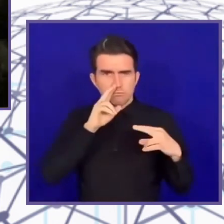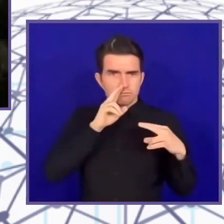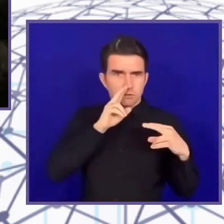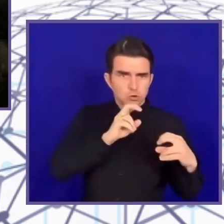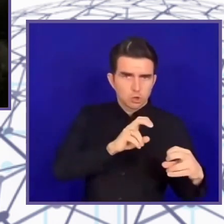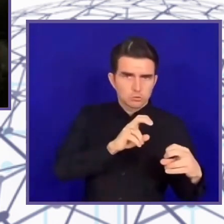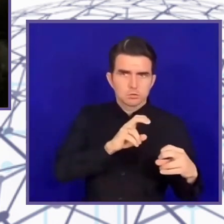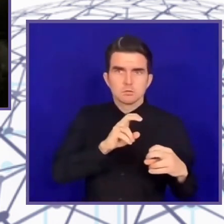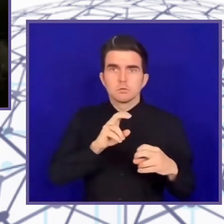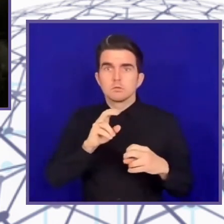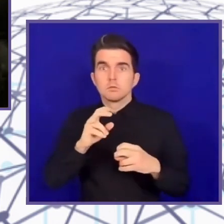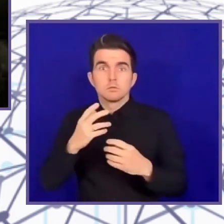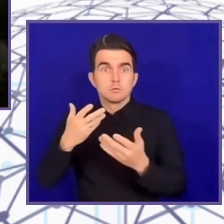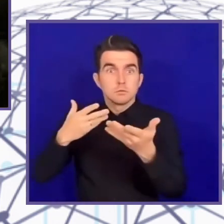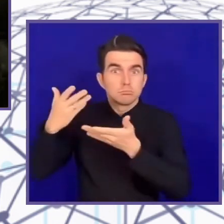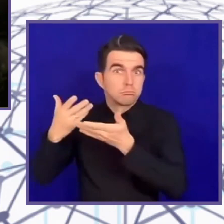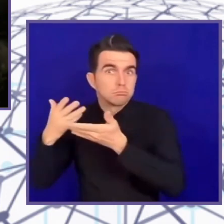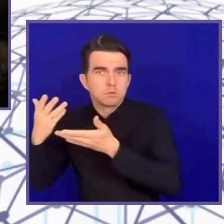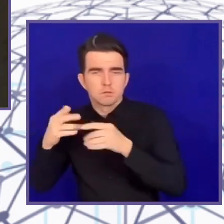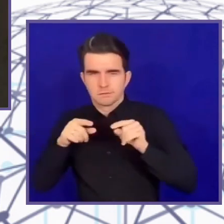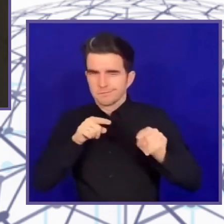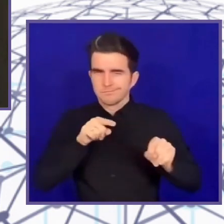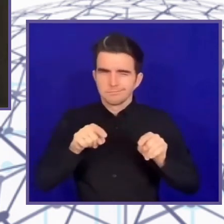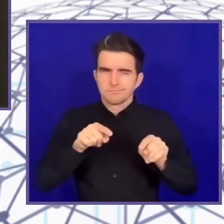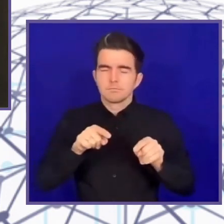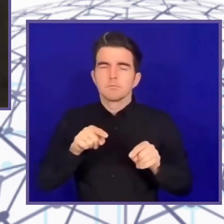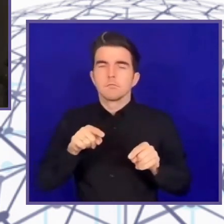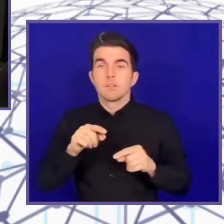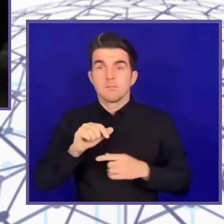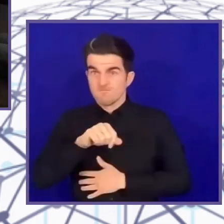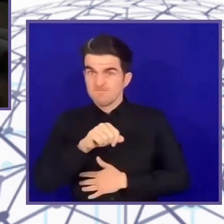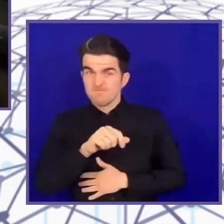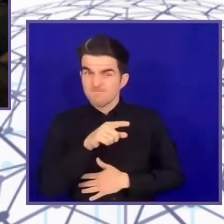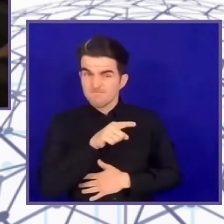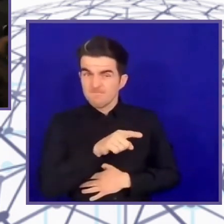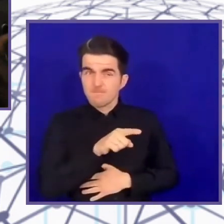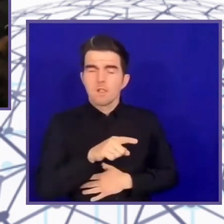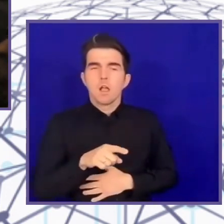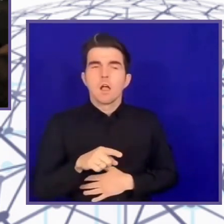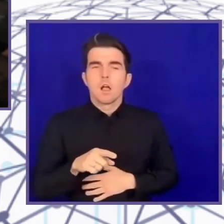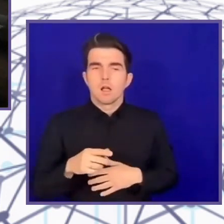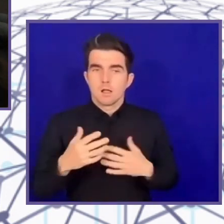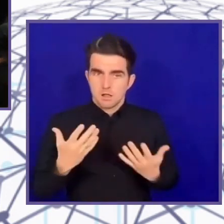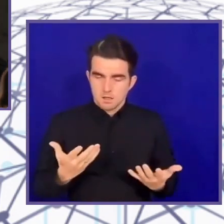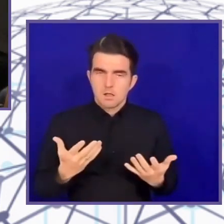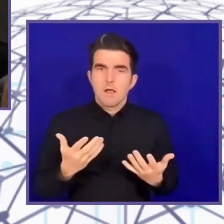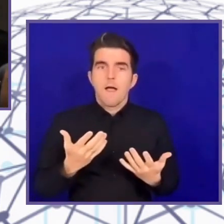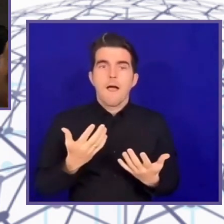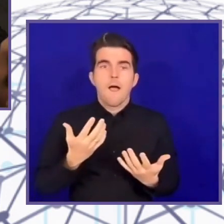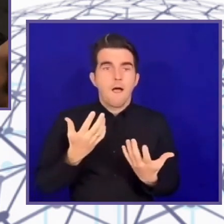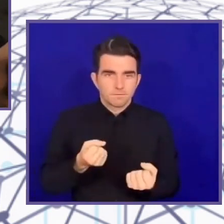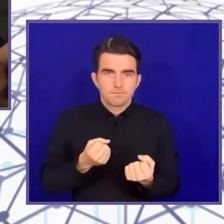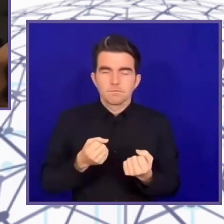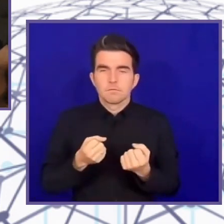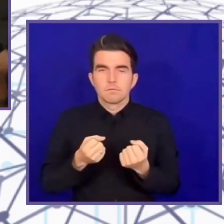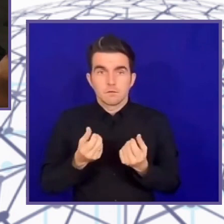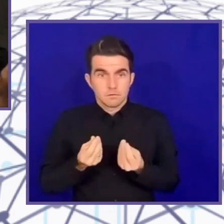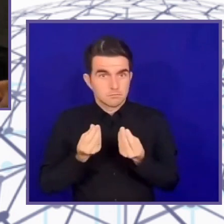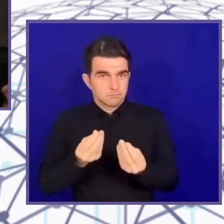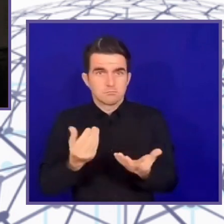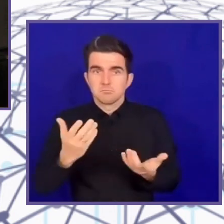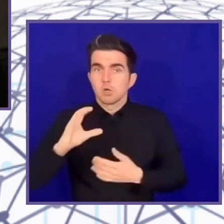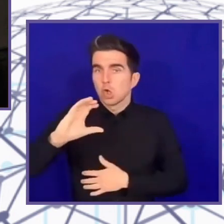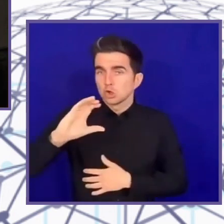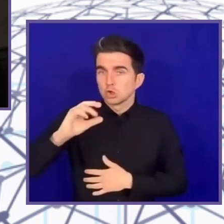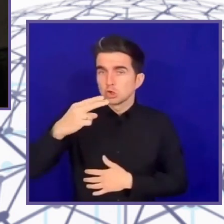others helped to develop, which were actually used in the context of Ukraine to know what to send. So there are different entry points. I see another